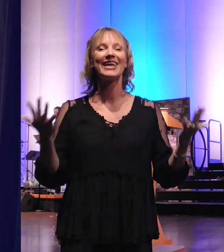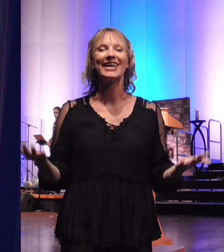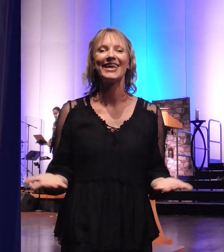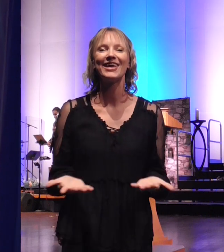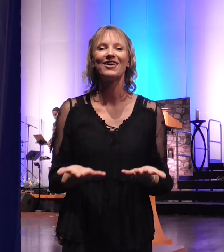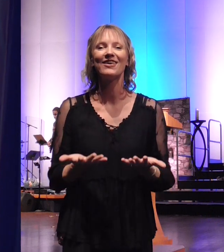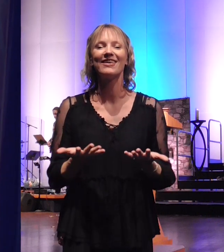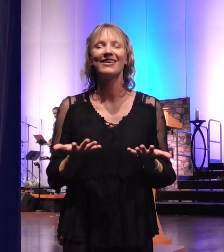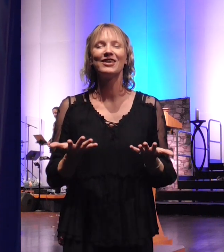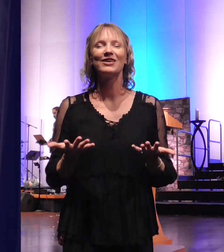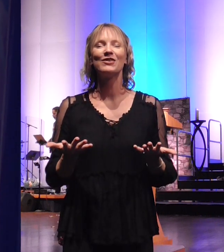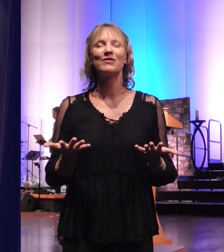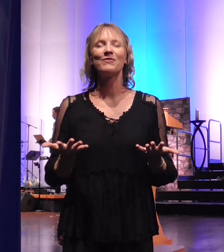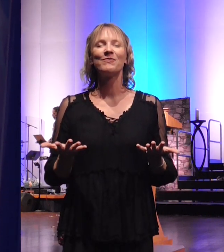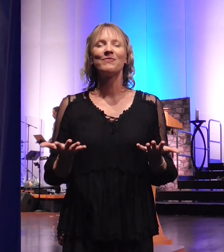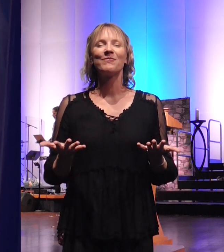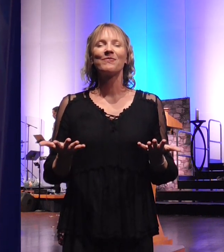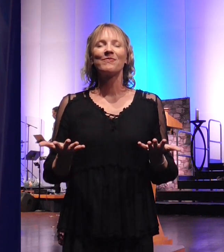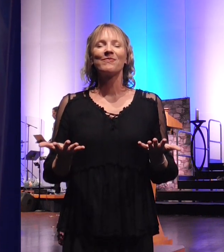beginning, here,